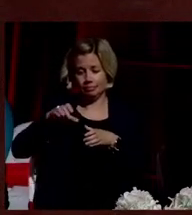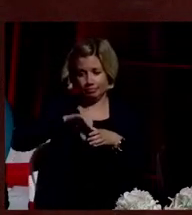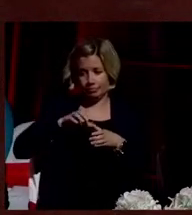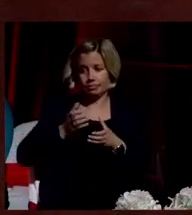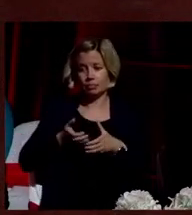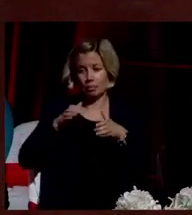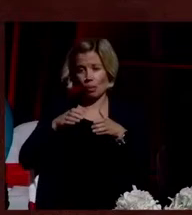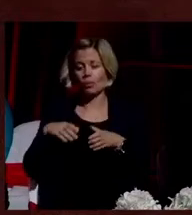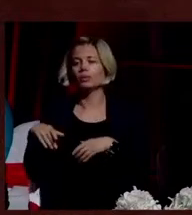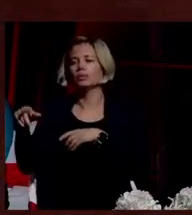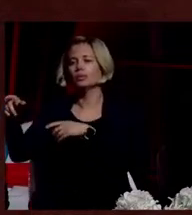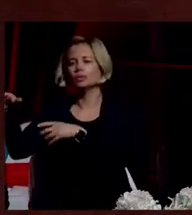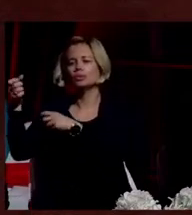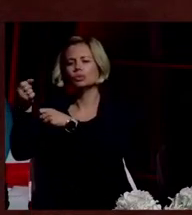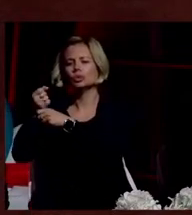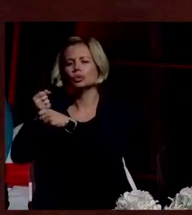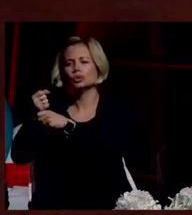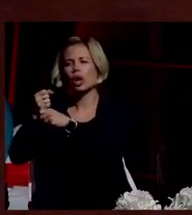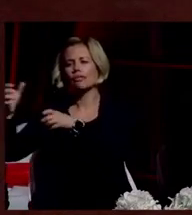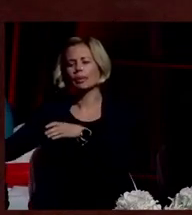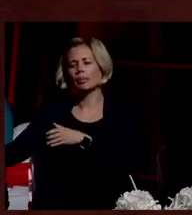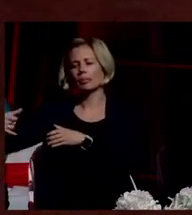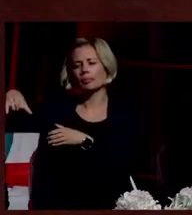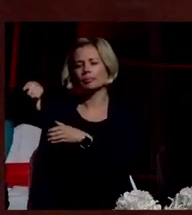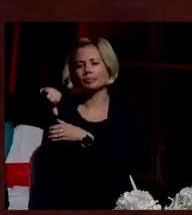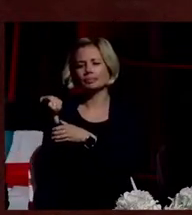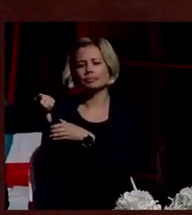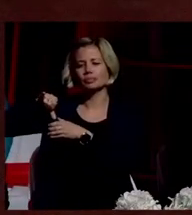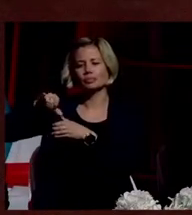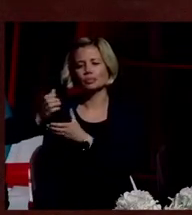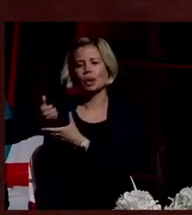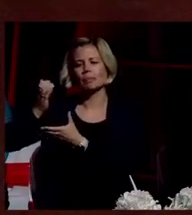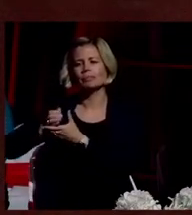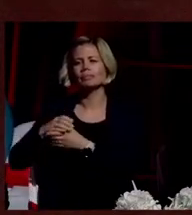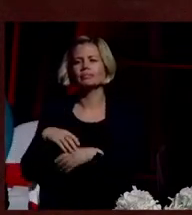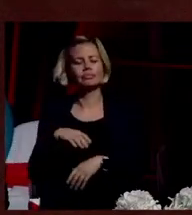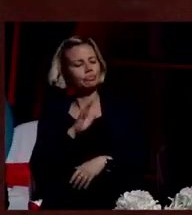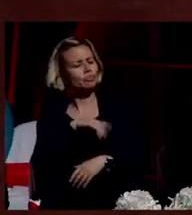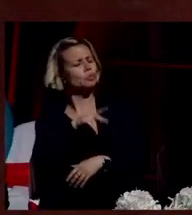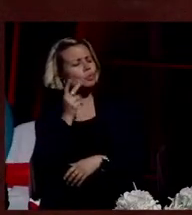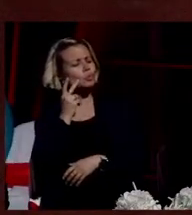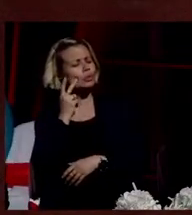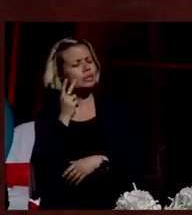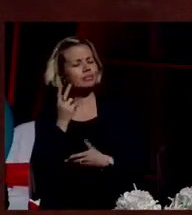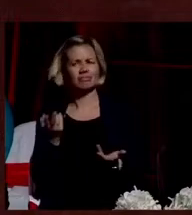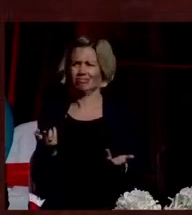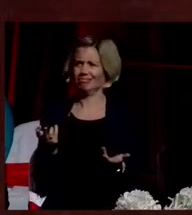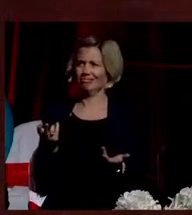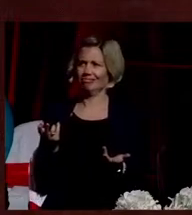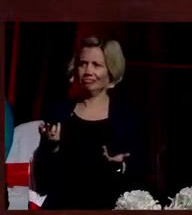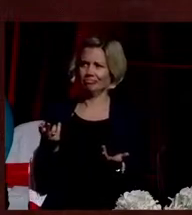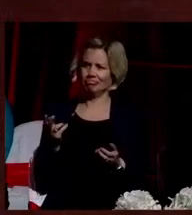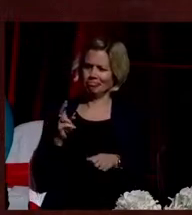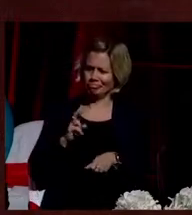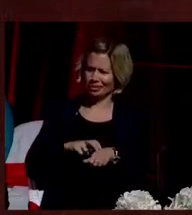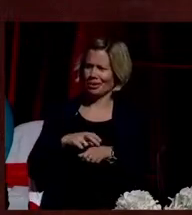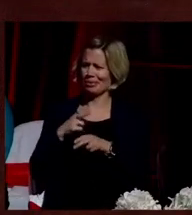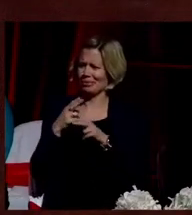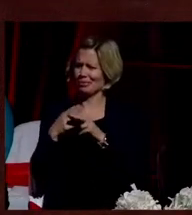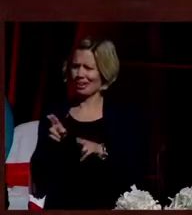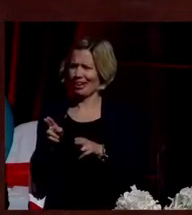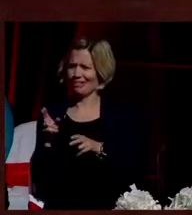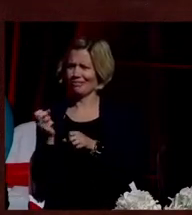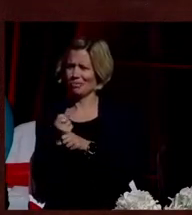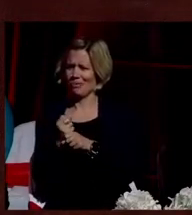cup. Turning to her, he asked, "Daughter, what do you see?" "Potatoes, eggs, and coffee, father," she hastily